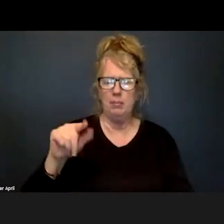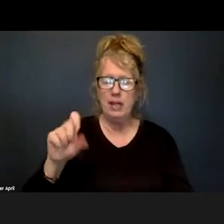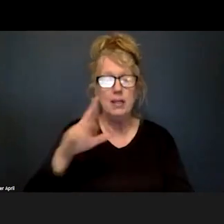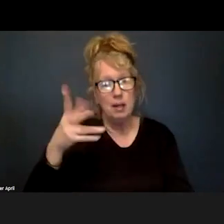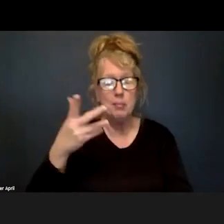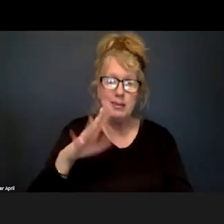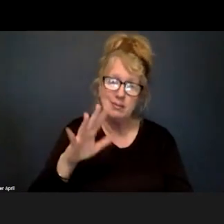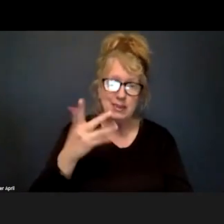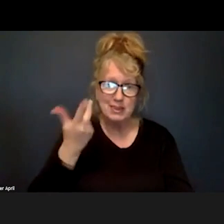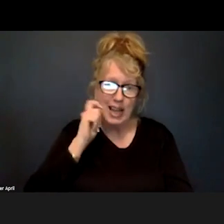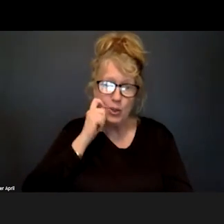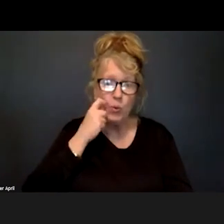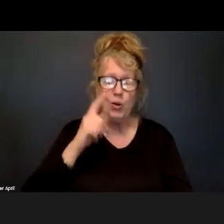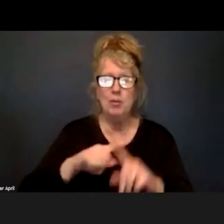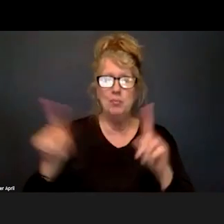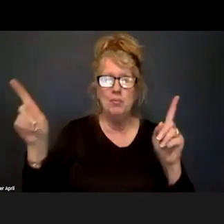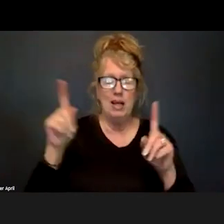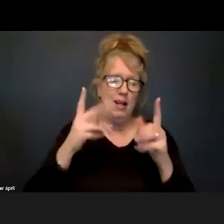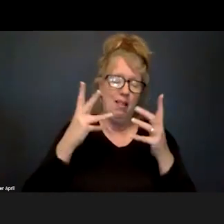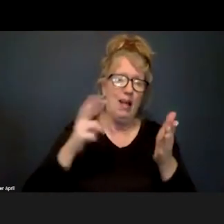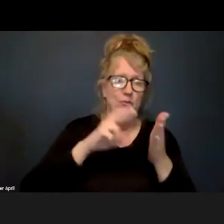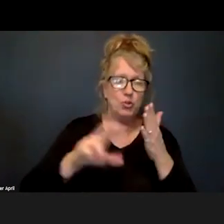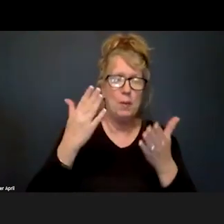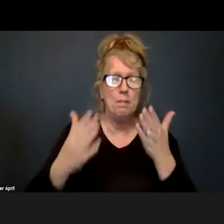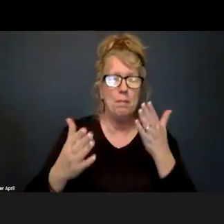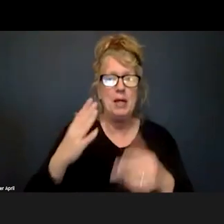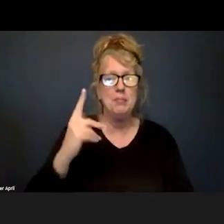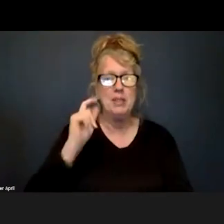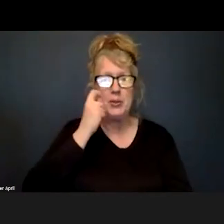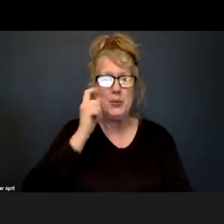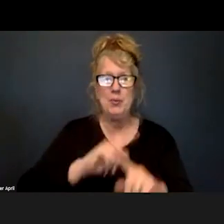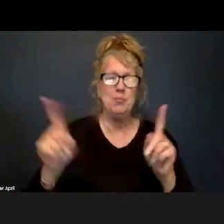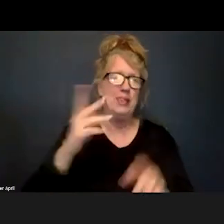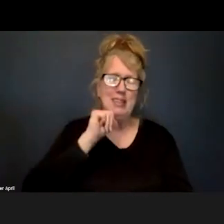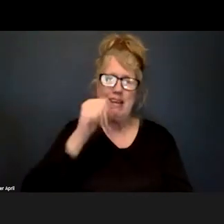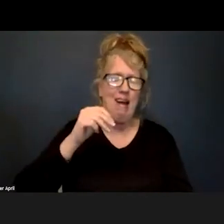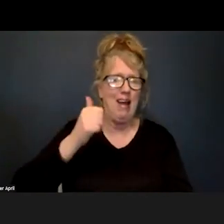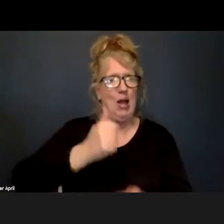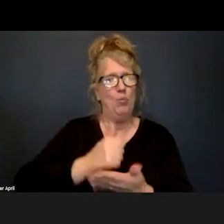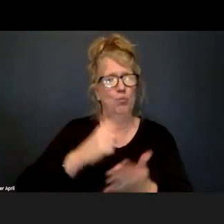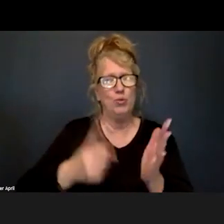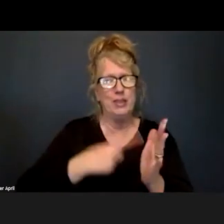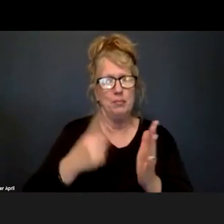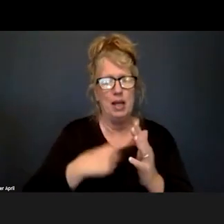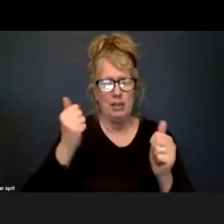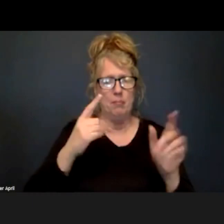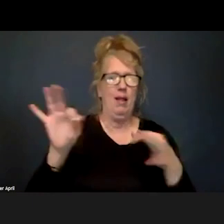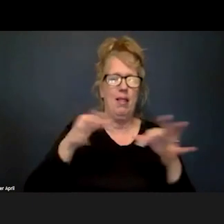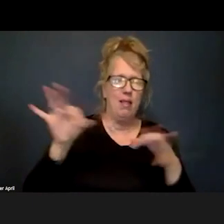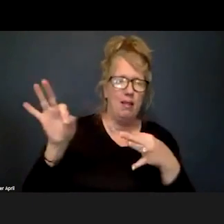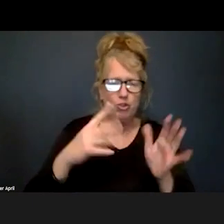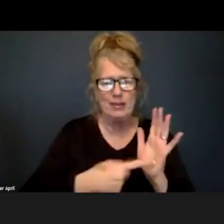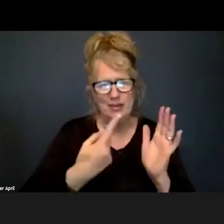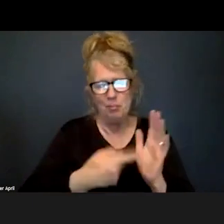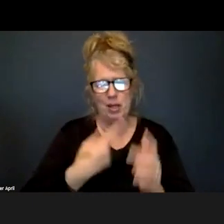cool. But there's plenty of research suggests it might be cool, but it also might not be very helpful at times. It actually might be quite distracting. And